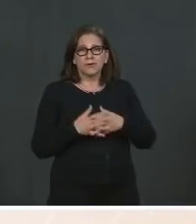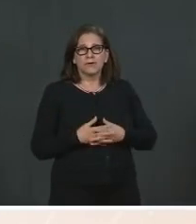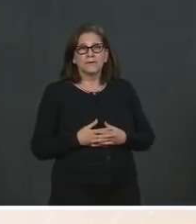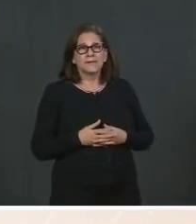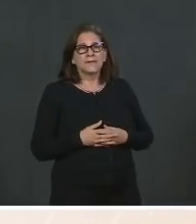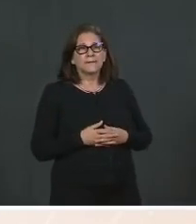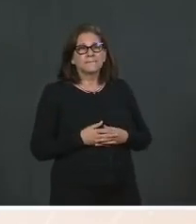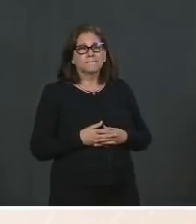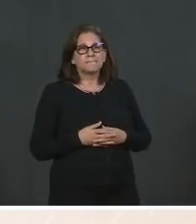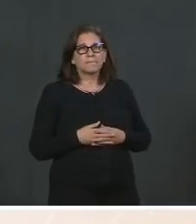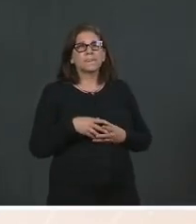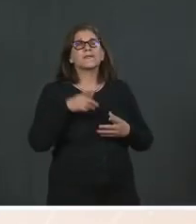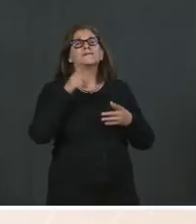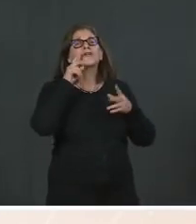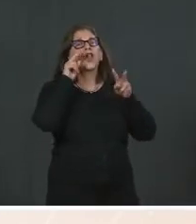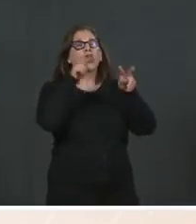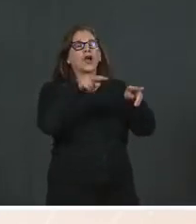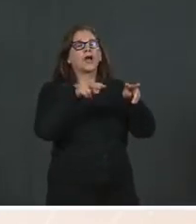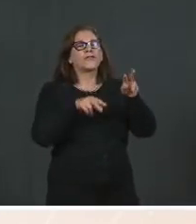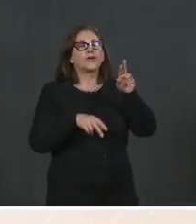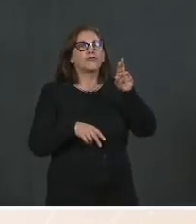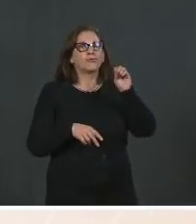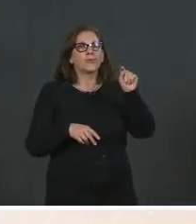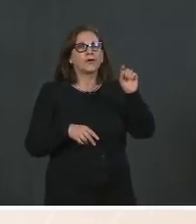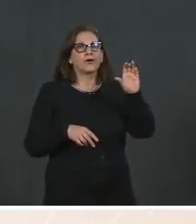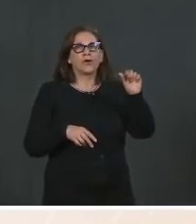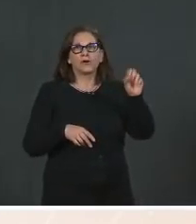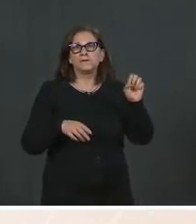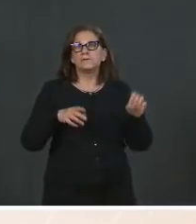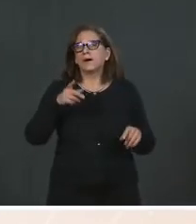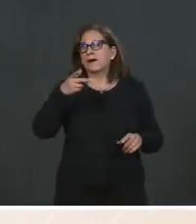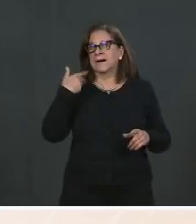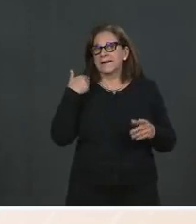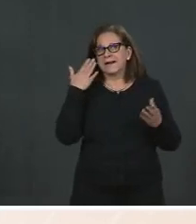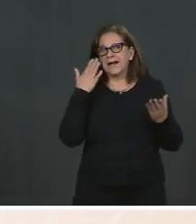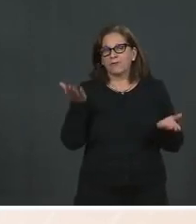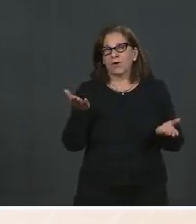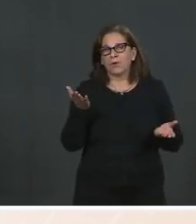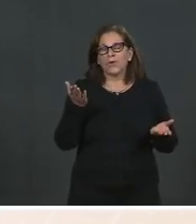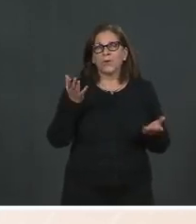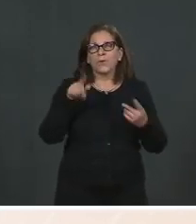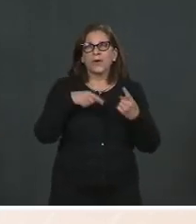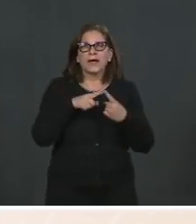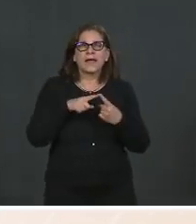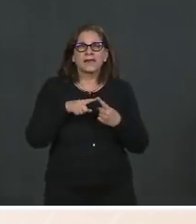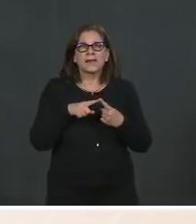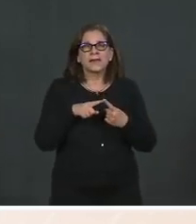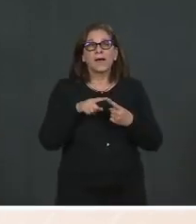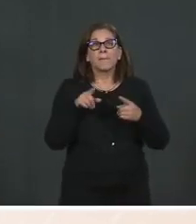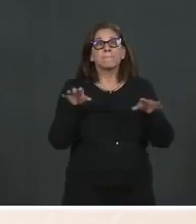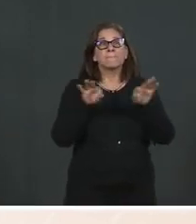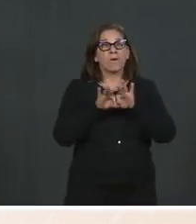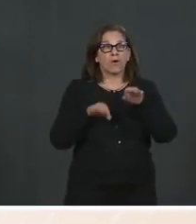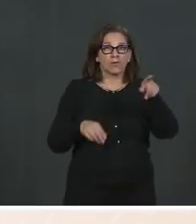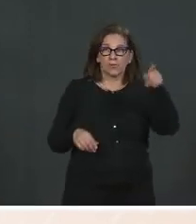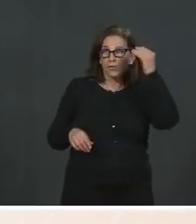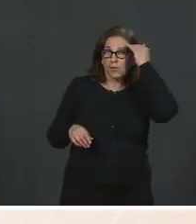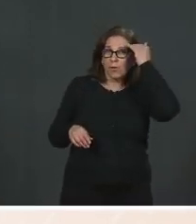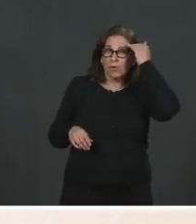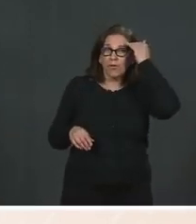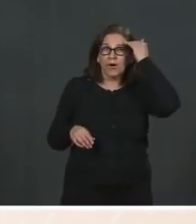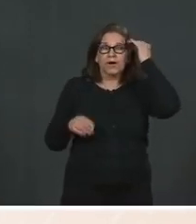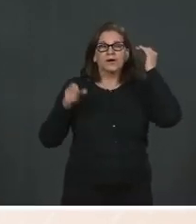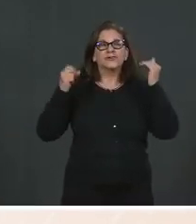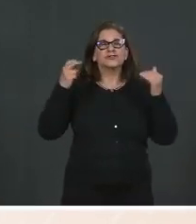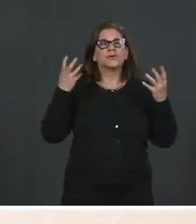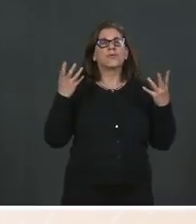have an update on her travel, but since you gave me the opportunity, it's important to understand and know that she is focused on addressing root causes in the region.